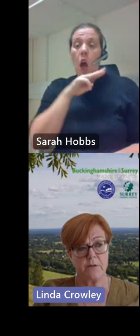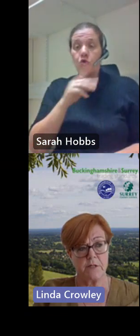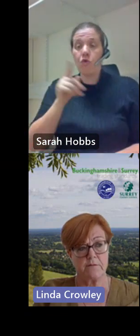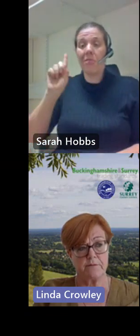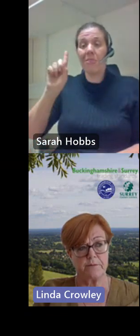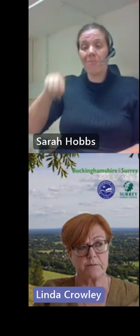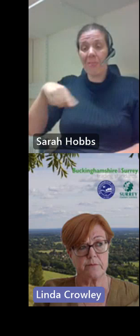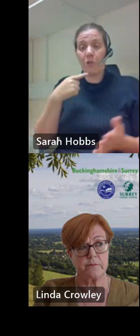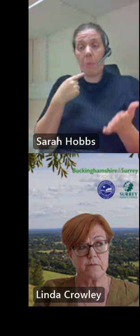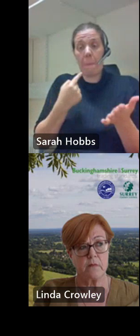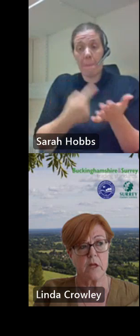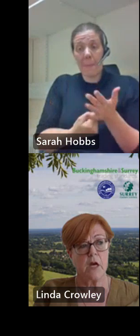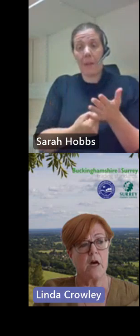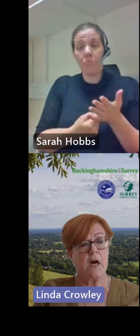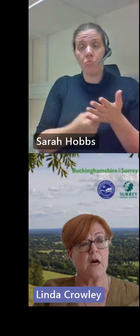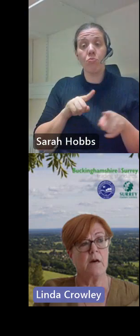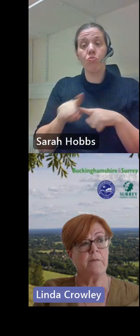£300,000.